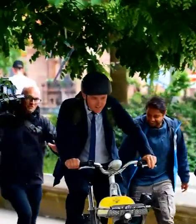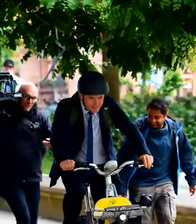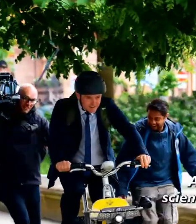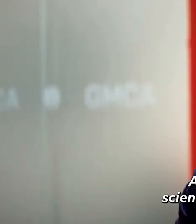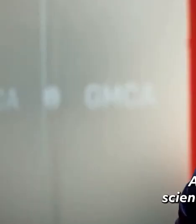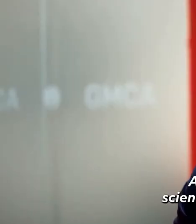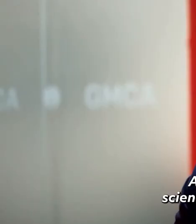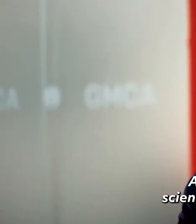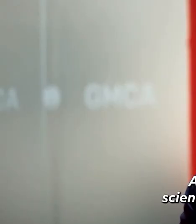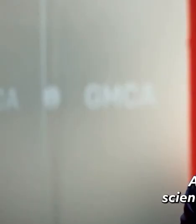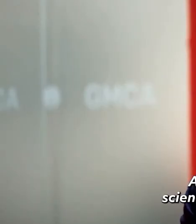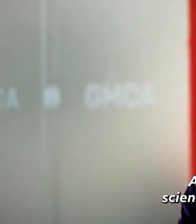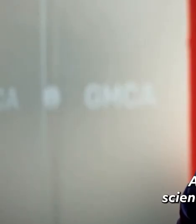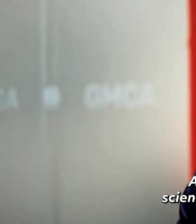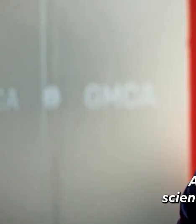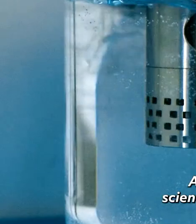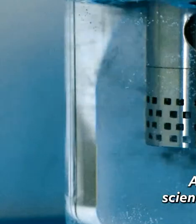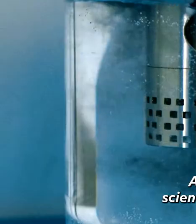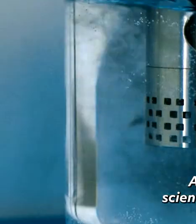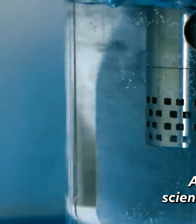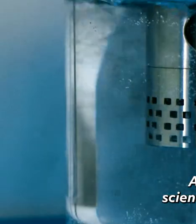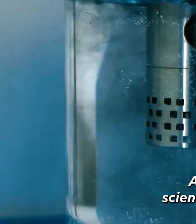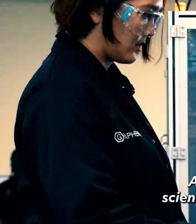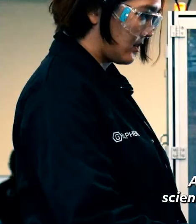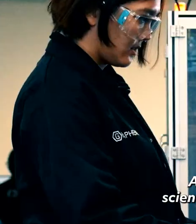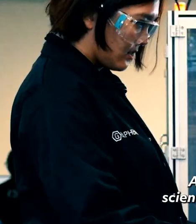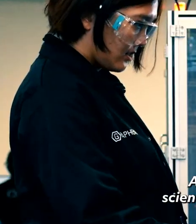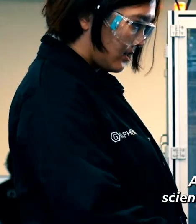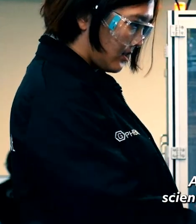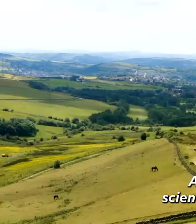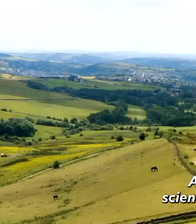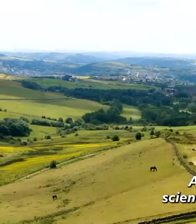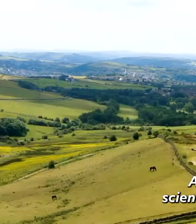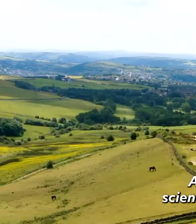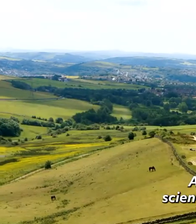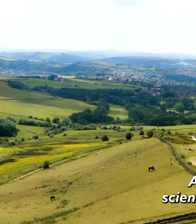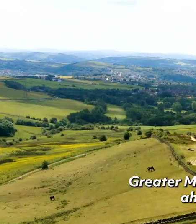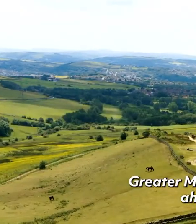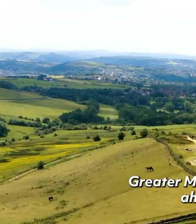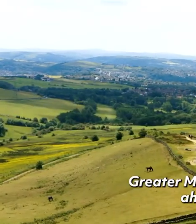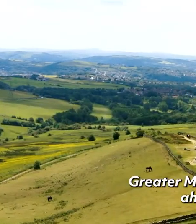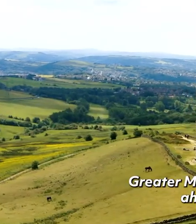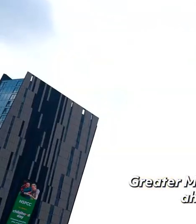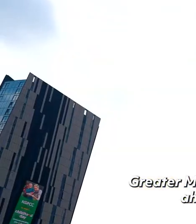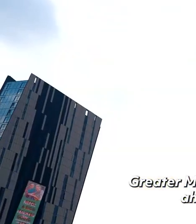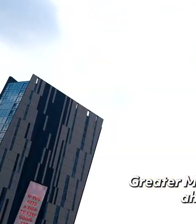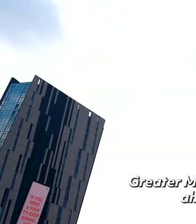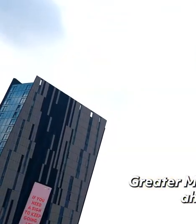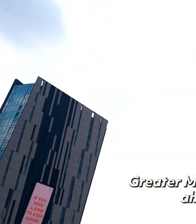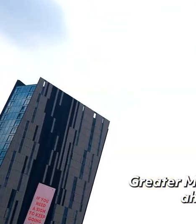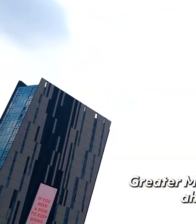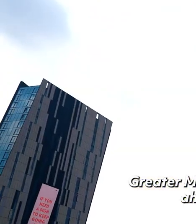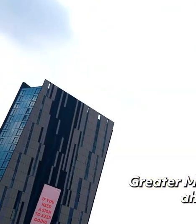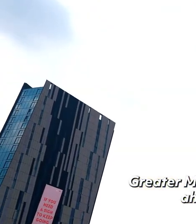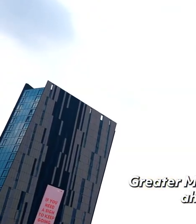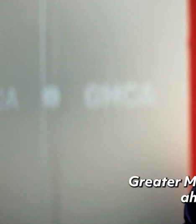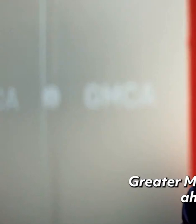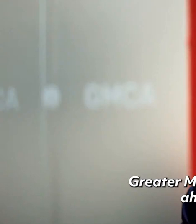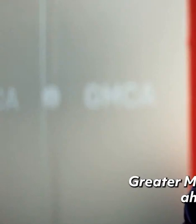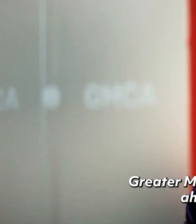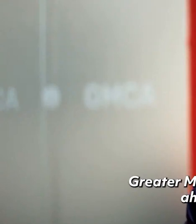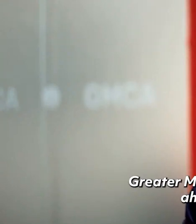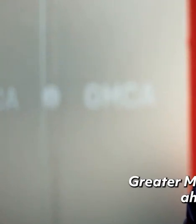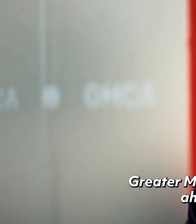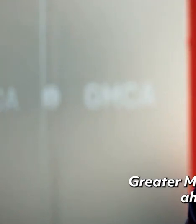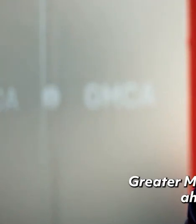3 years, achieving our ambitious science-based goal of a net zero Greater Manchester by 2038,